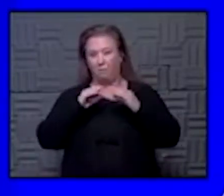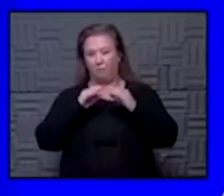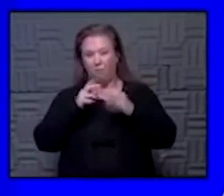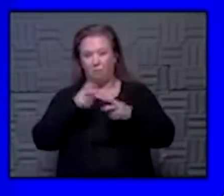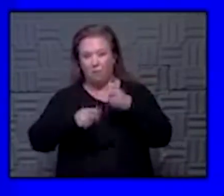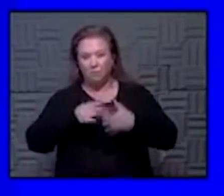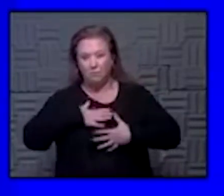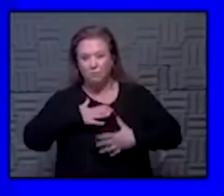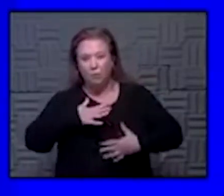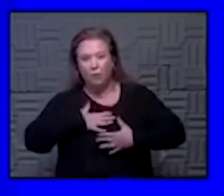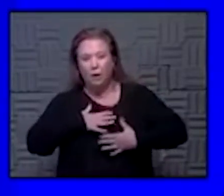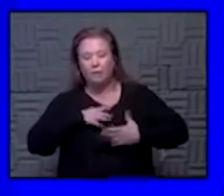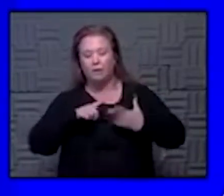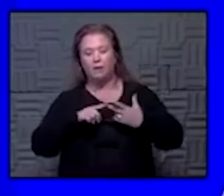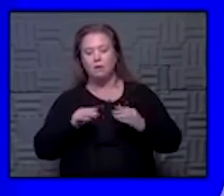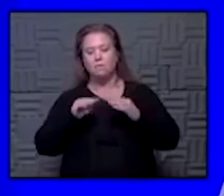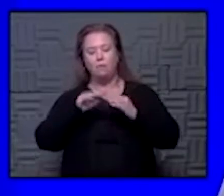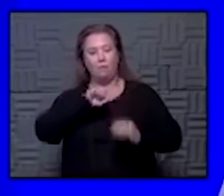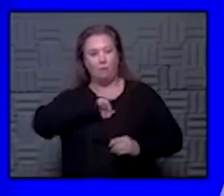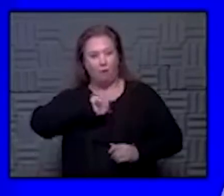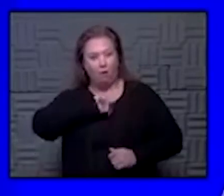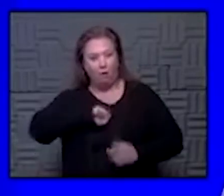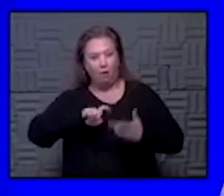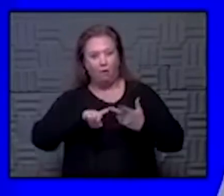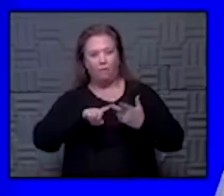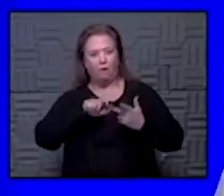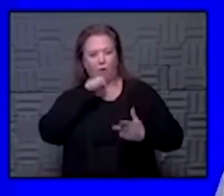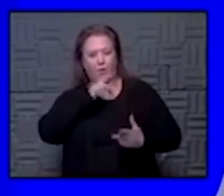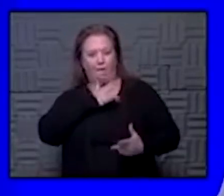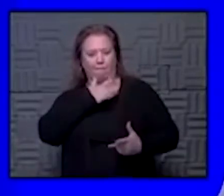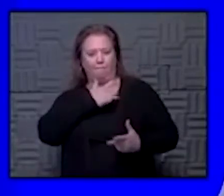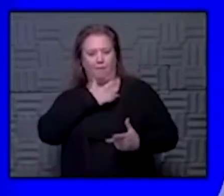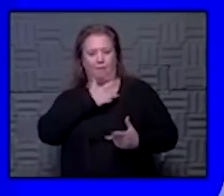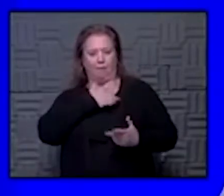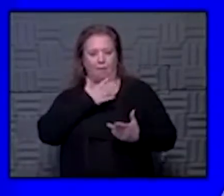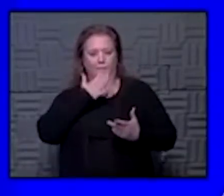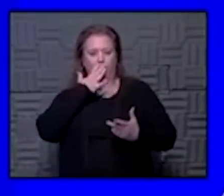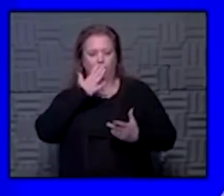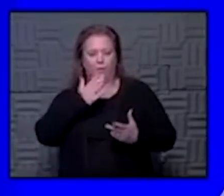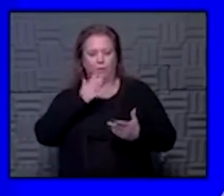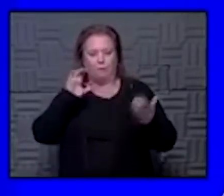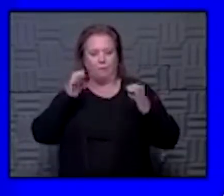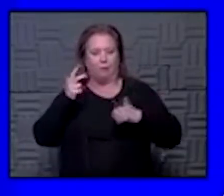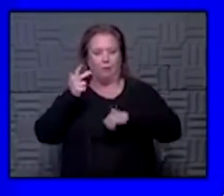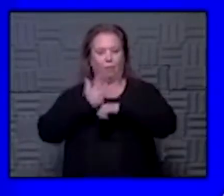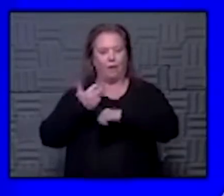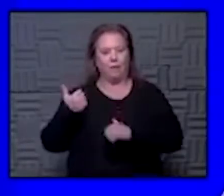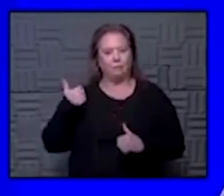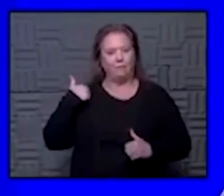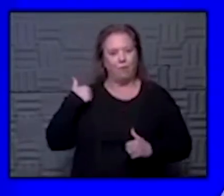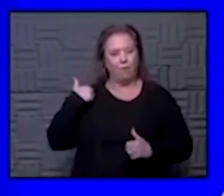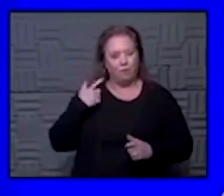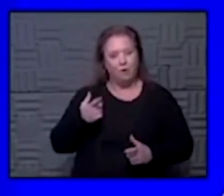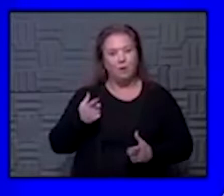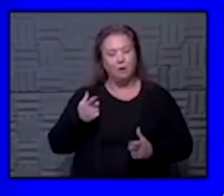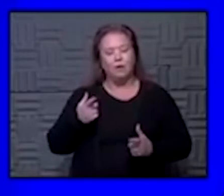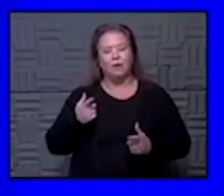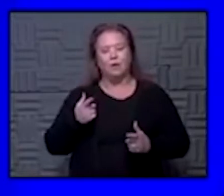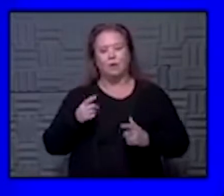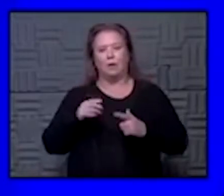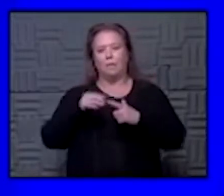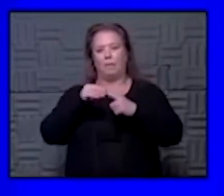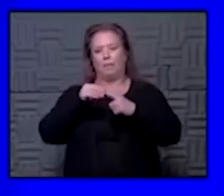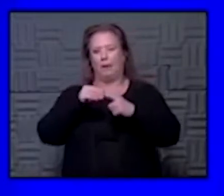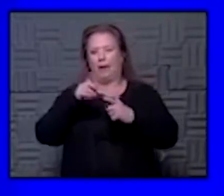breathing? Are you having more cough? Are you not feeling as well as, say, maybe 3 days ago? You can certainly get it, but I think a lot of our